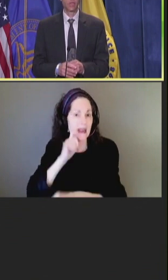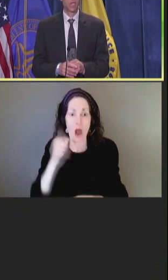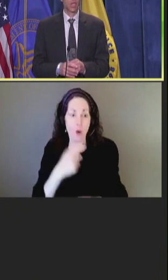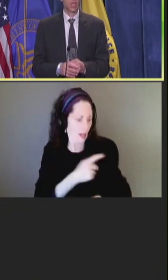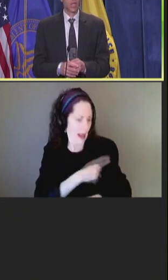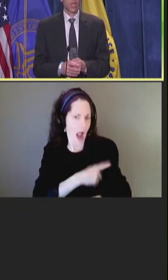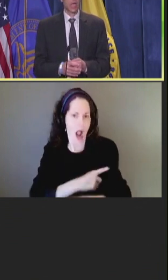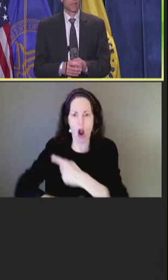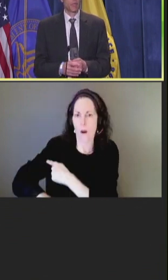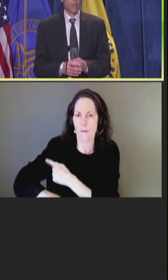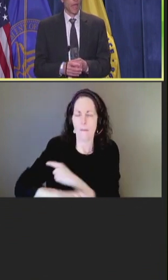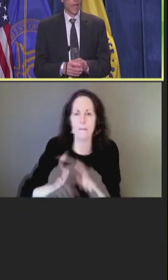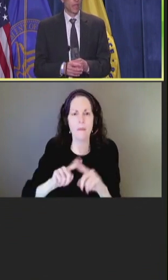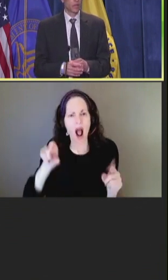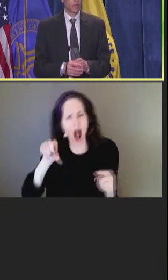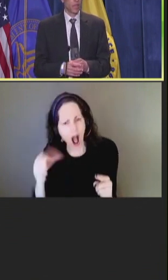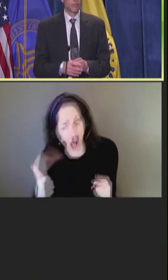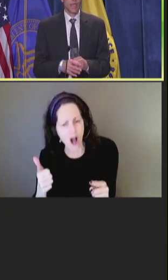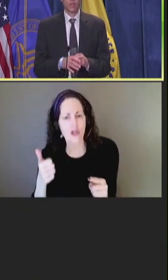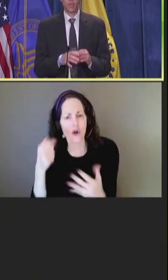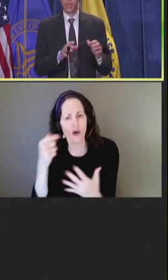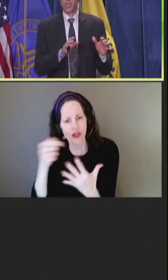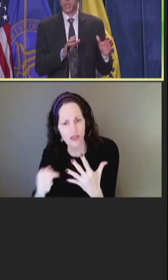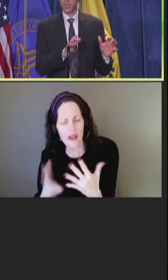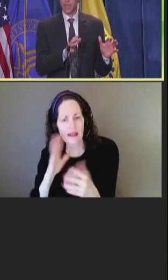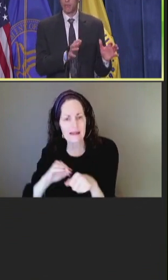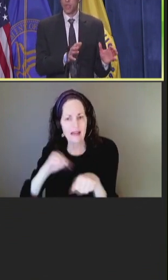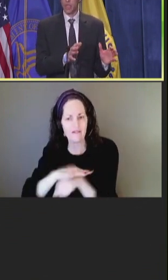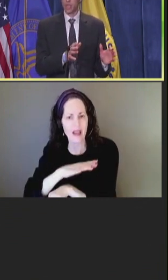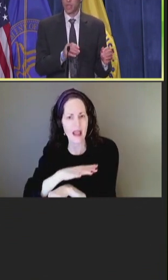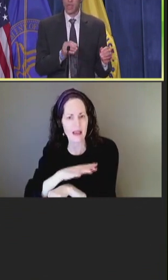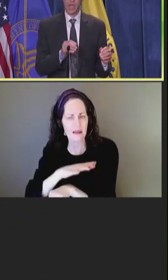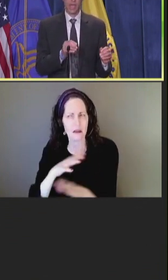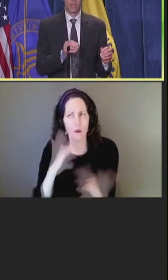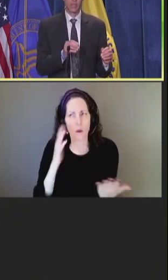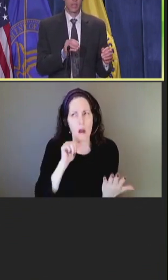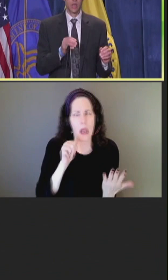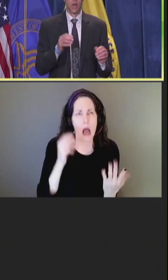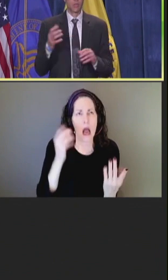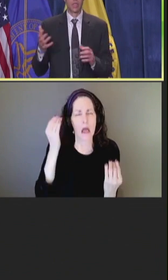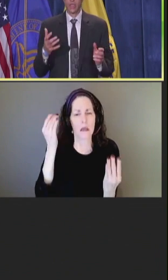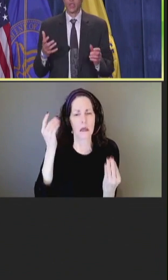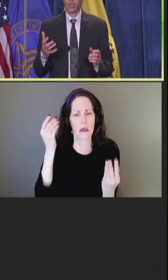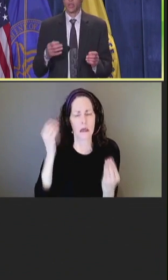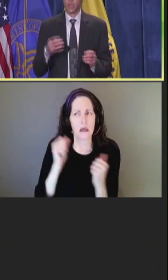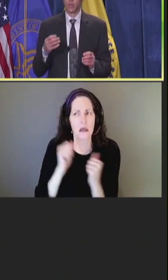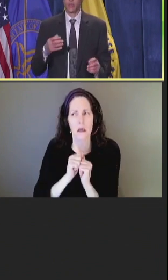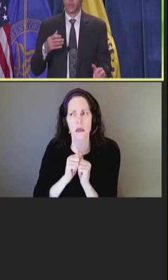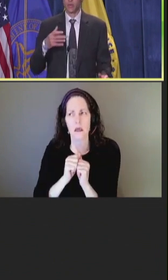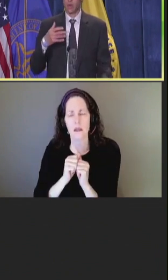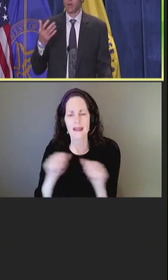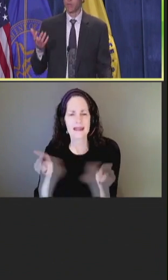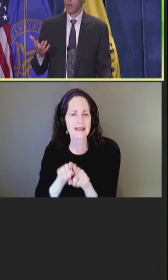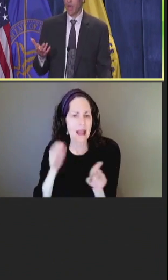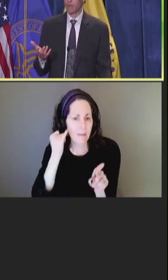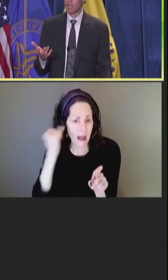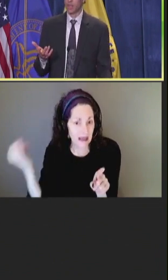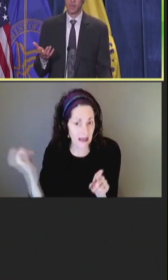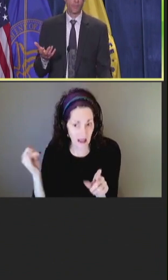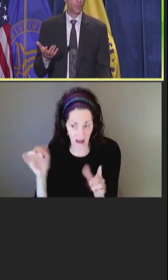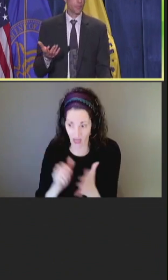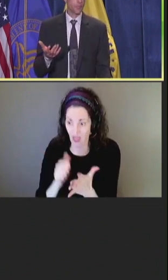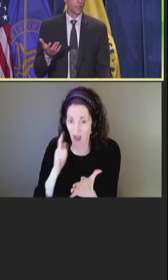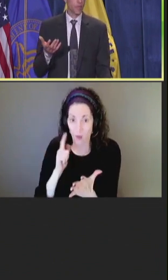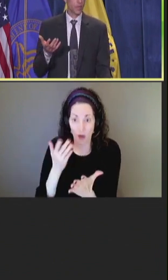factors. And if they could be placed on the same footing as arm selection in terms of our